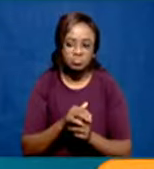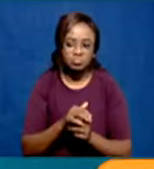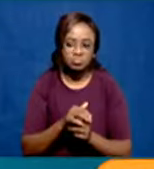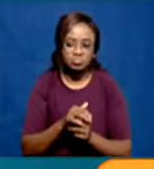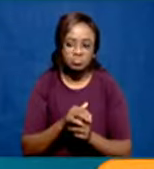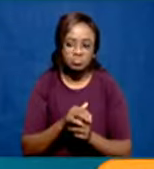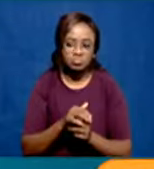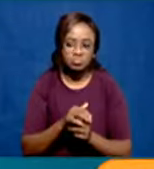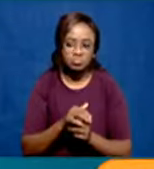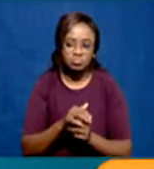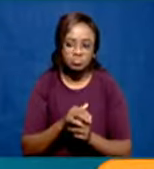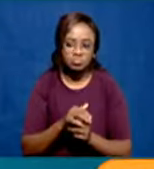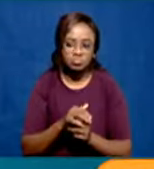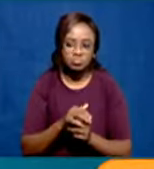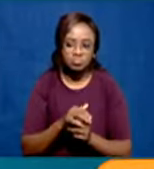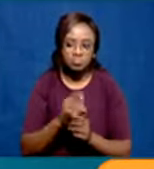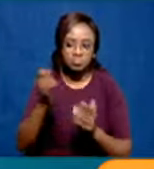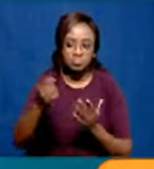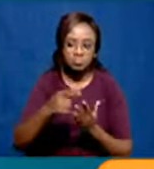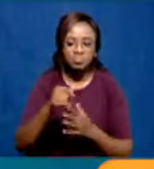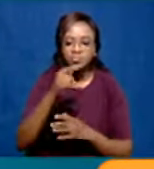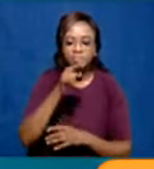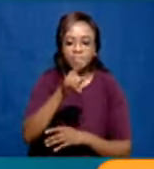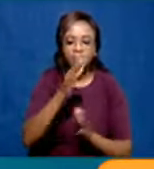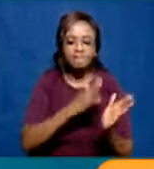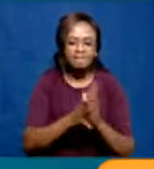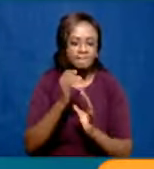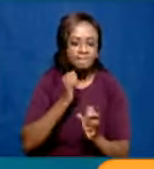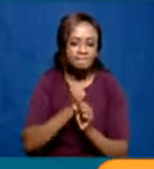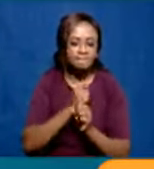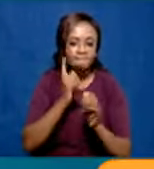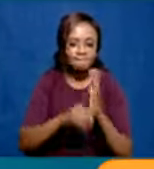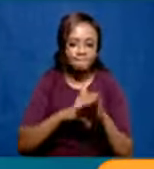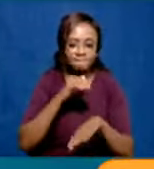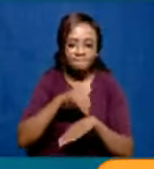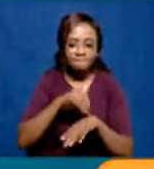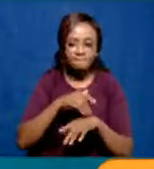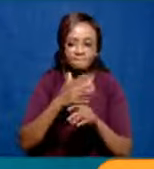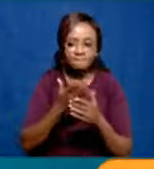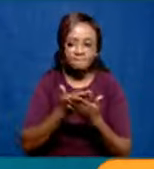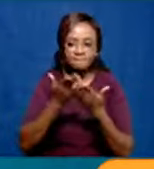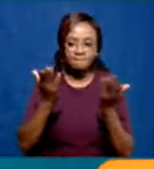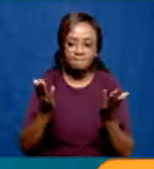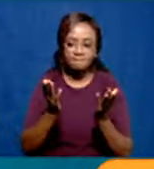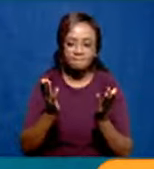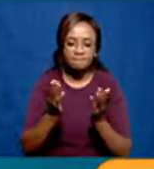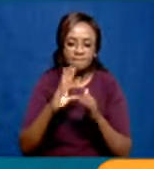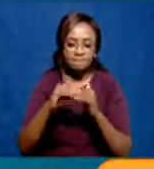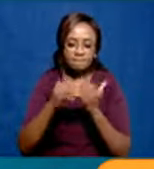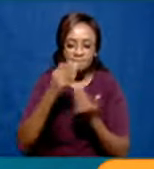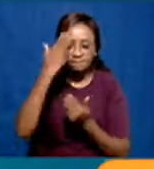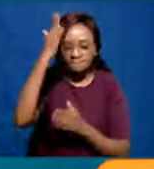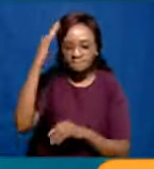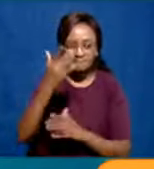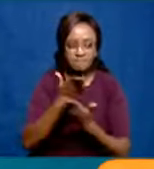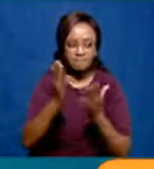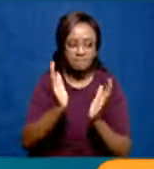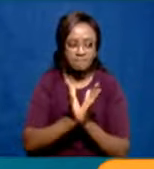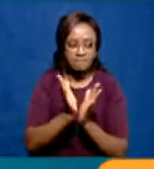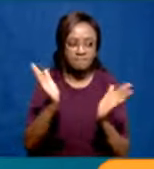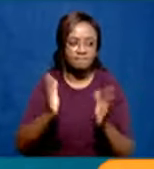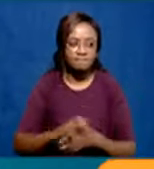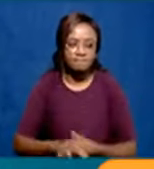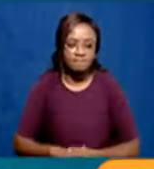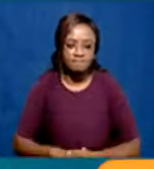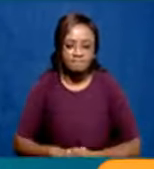relatives, colleagues, friends. So what are they planning to do in matters making the public aware on what exactly chief